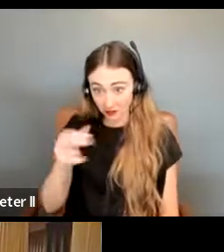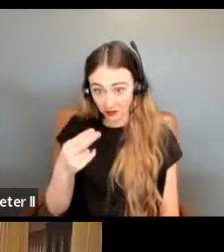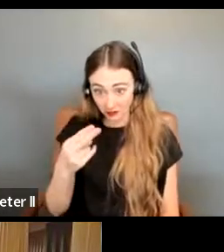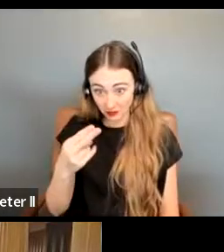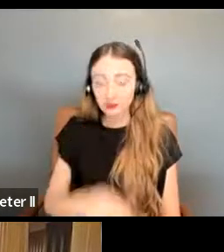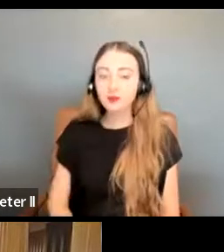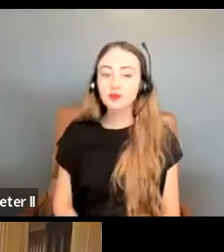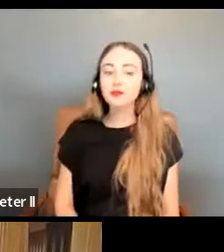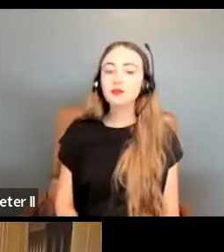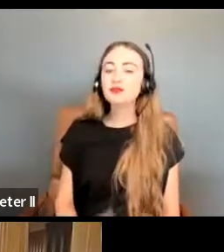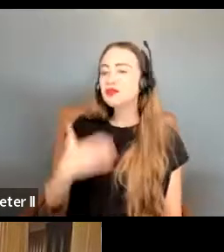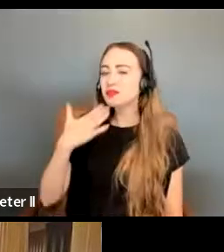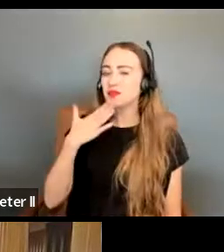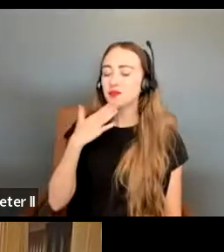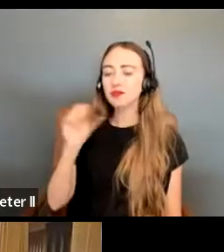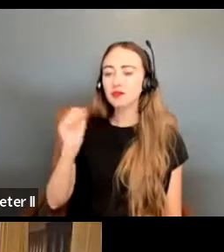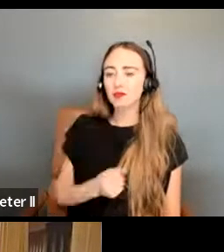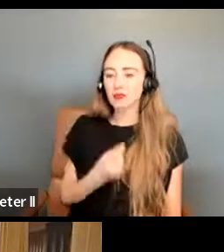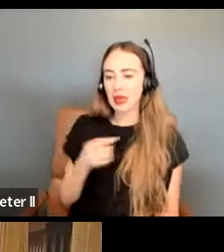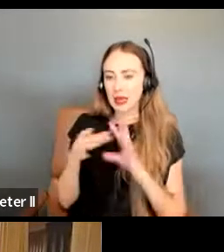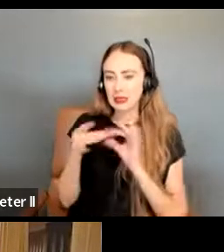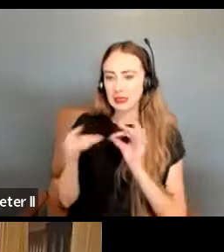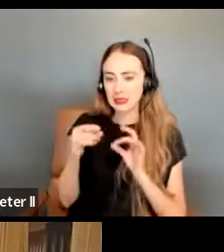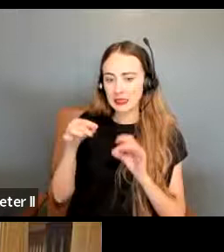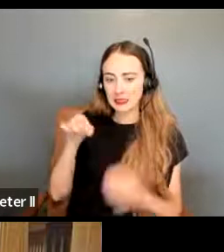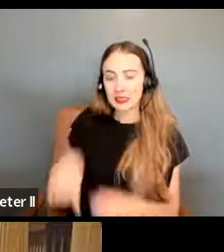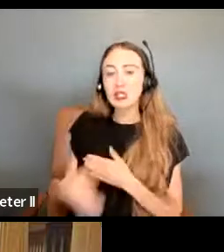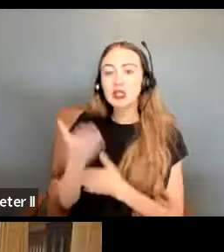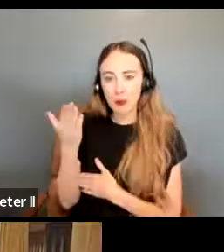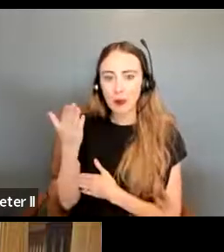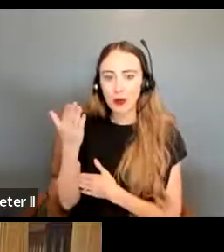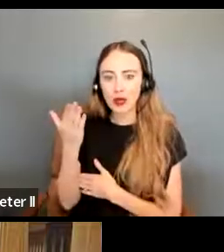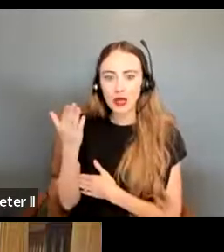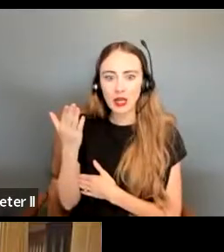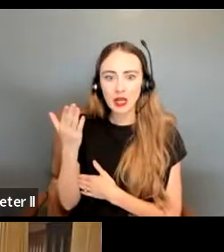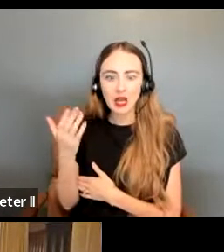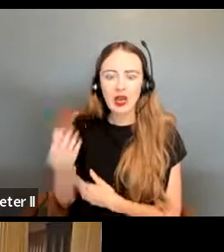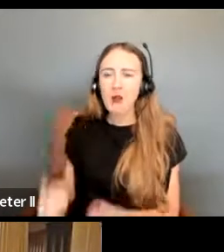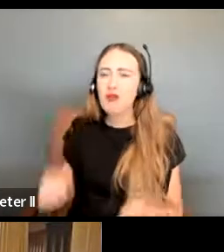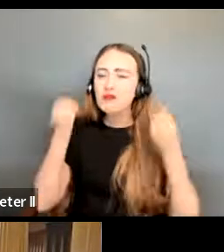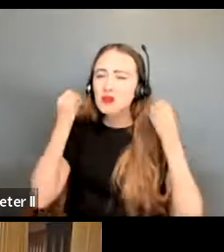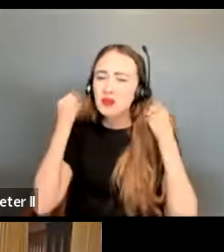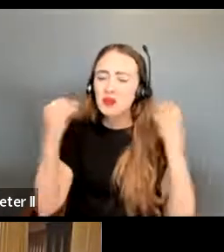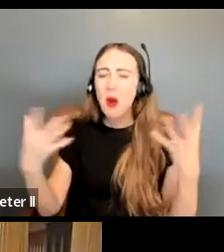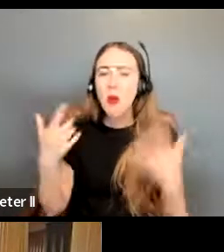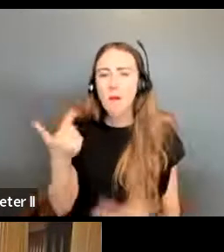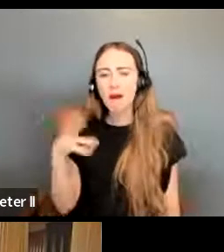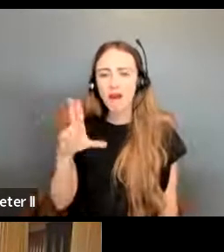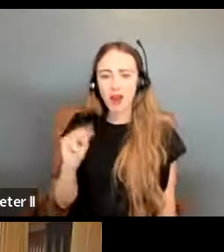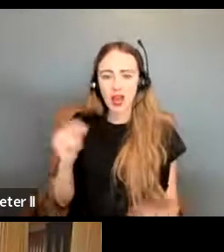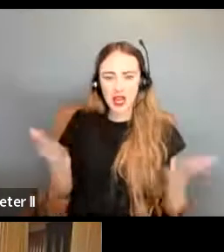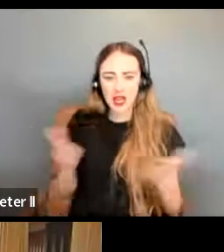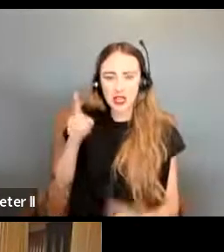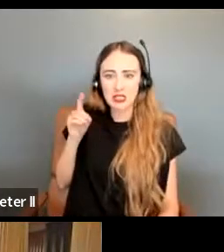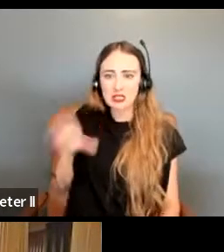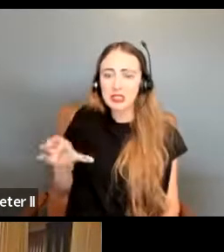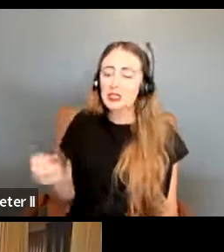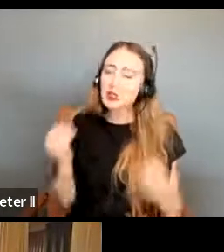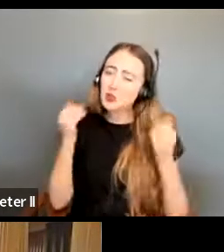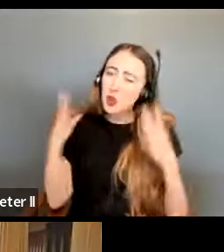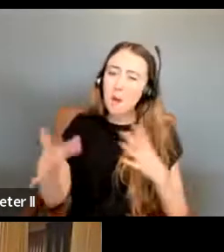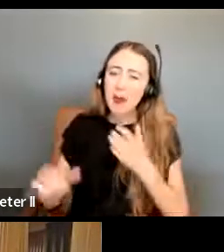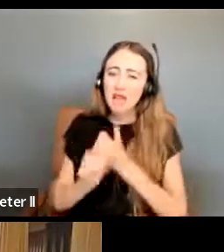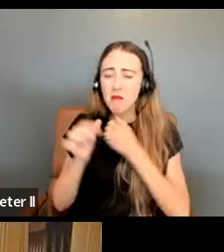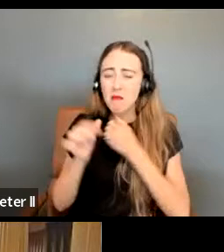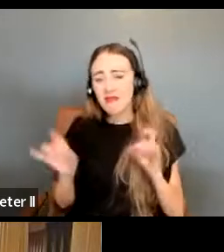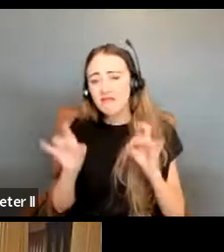Mr. Chairman. You know, as I said this morning at the breakfast, we're swimming in guns here in the District of Columbia and swimming in gun violence because of